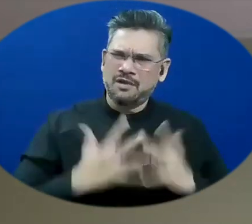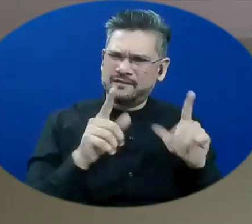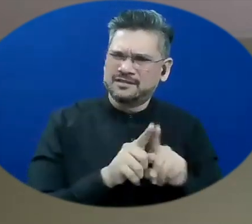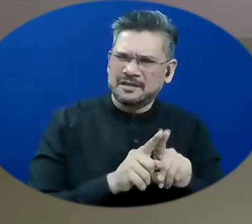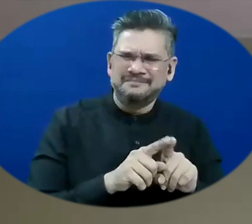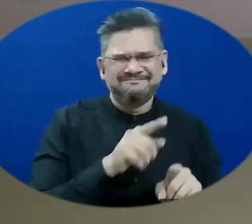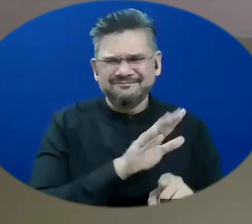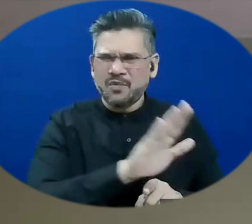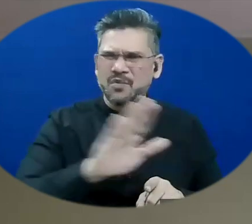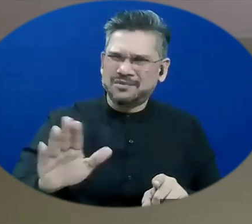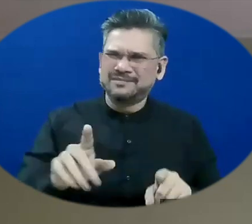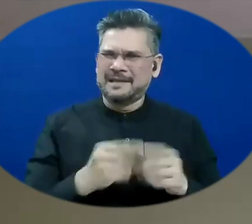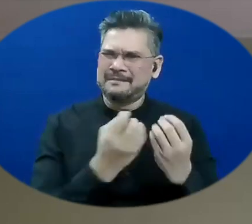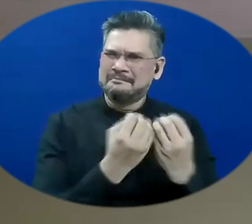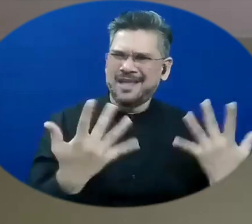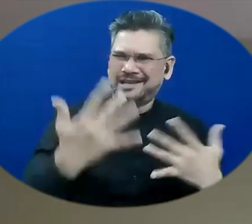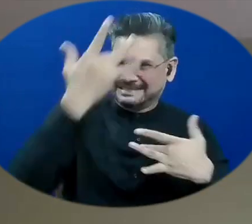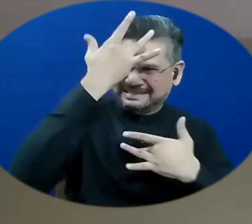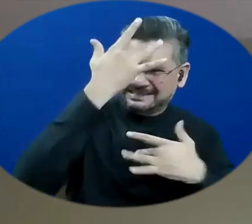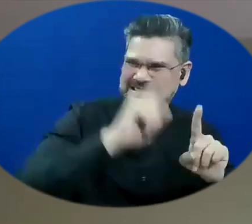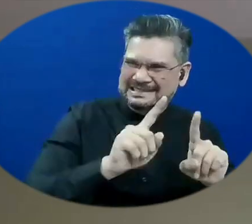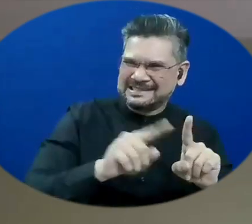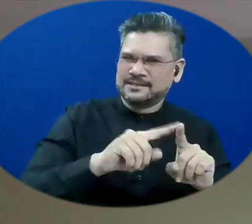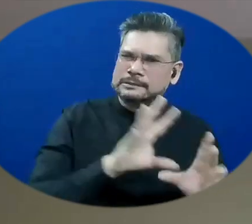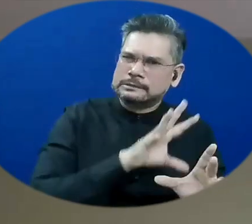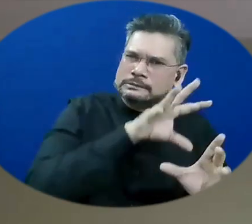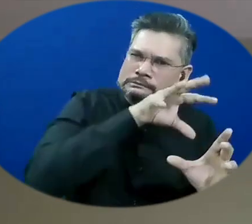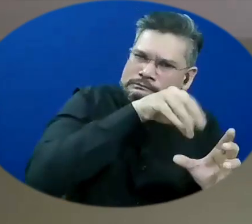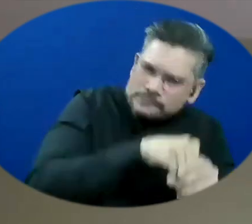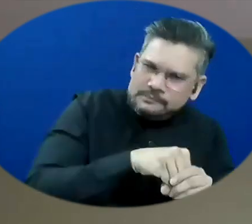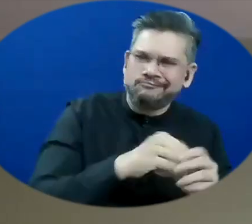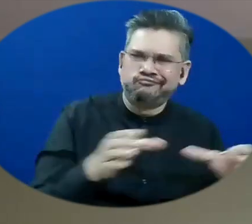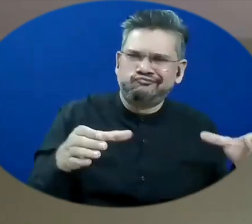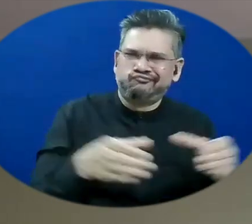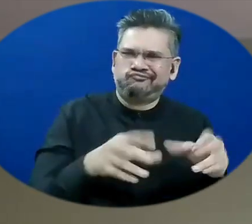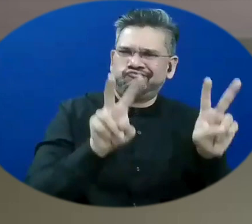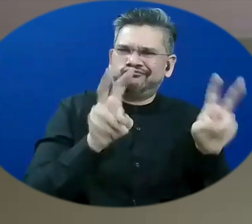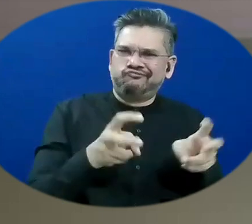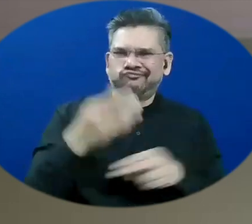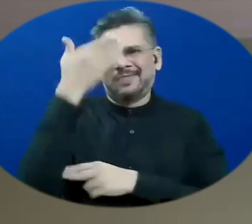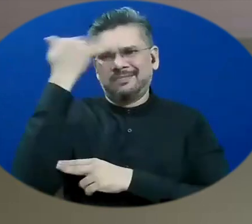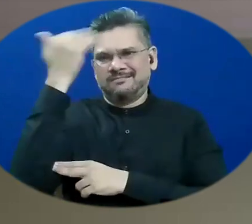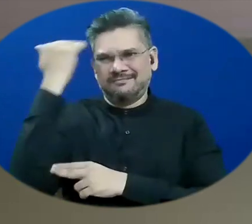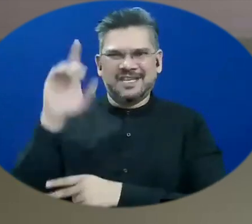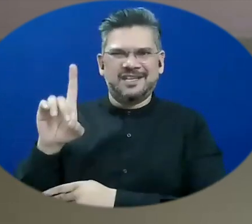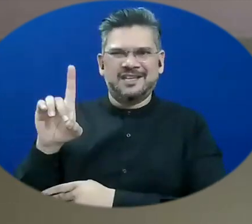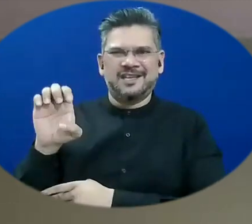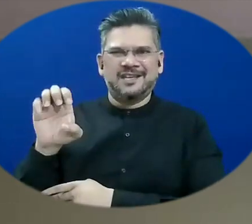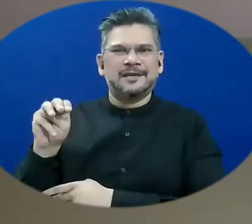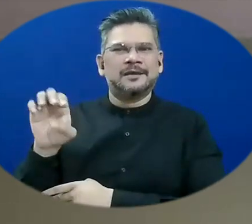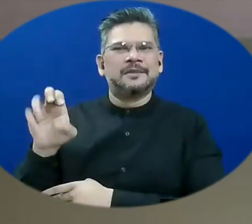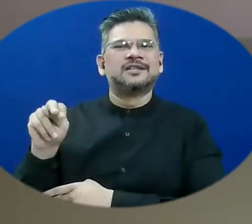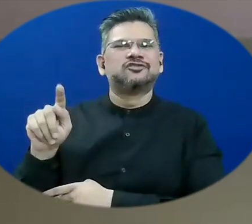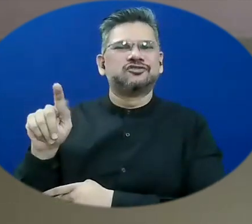that fall under the umbrella of dementia, but rather today to figure out how it is that when someone does get a diagnosis of